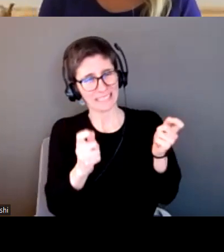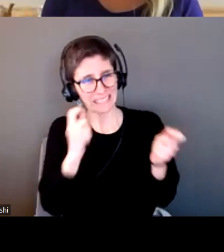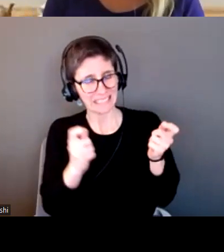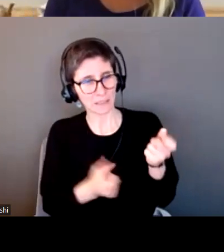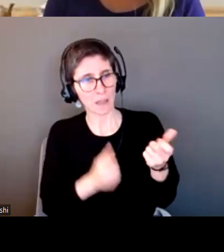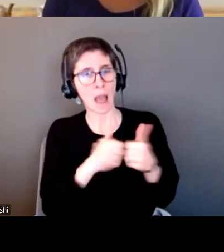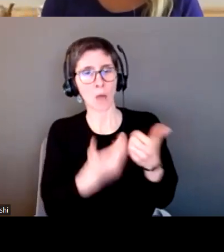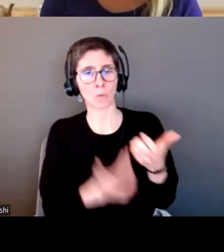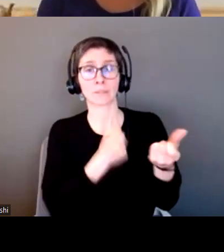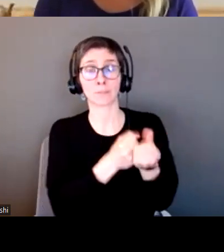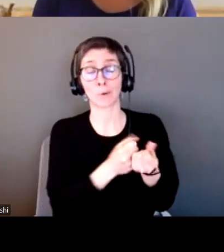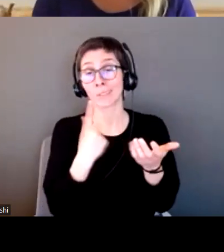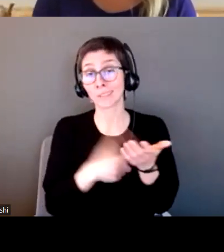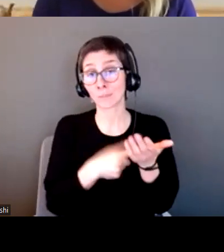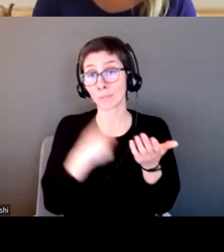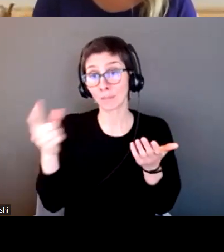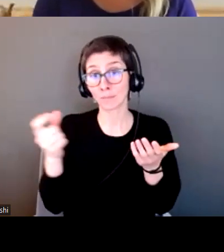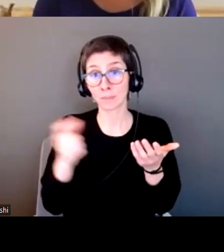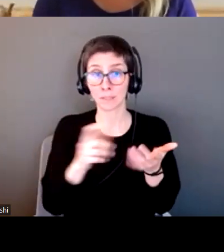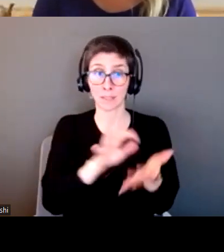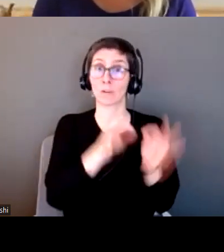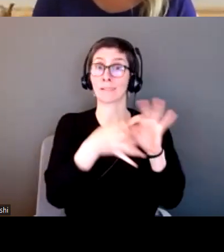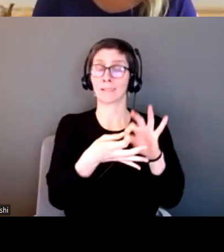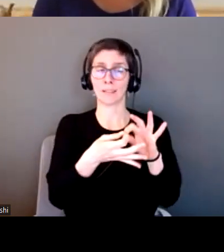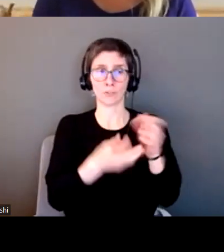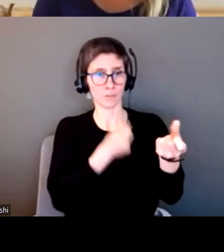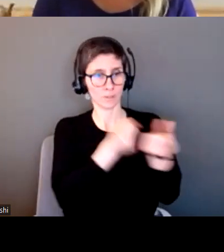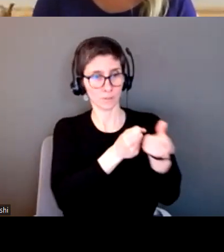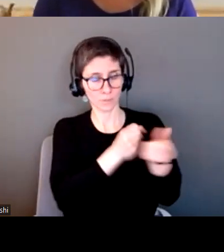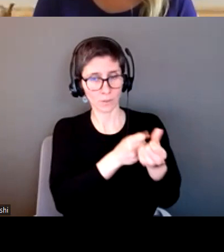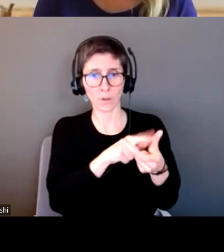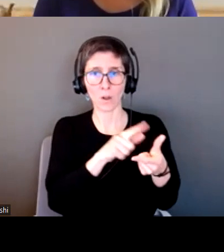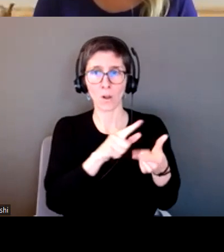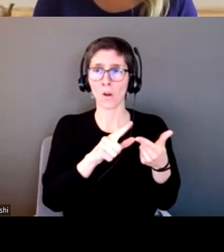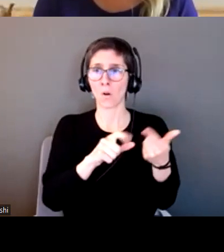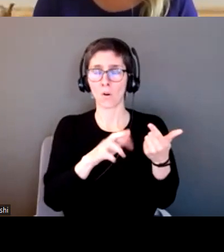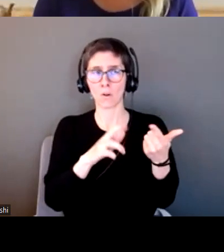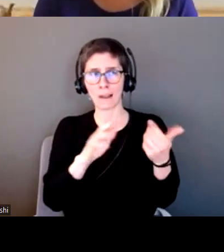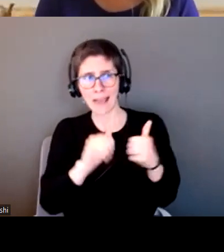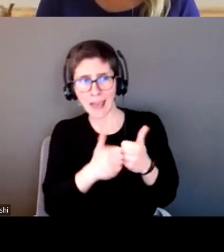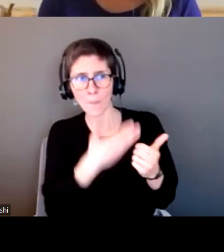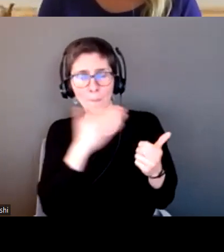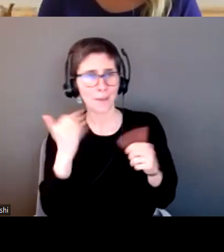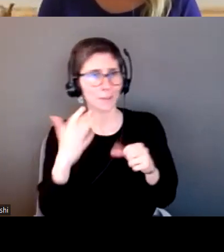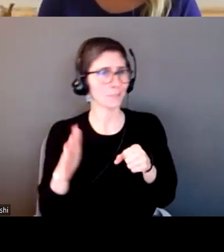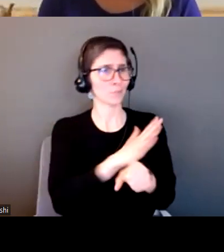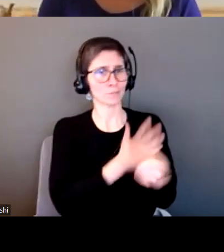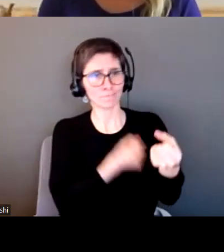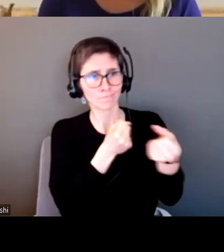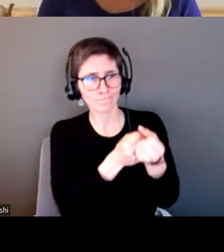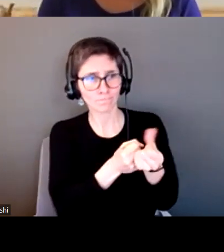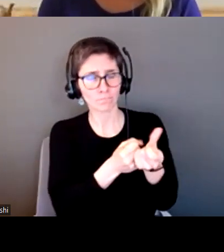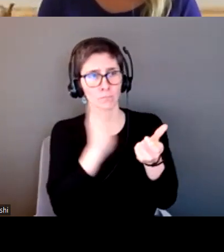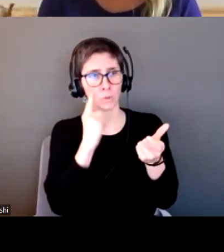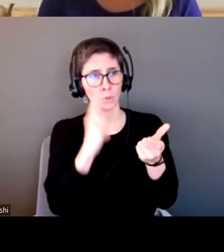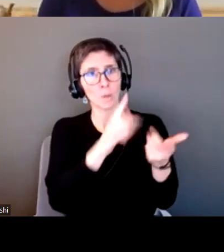that we can provide full support and help people transition and work through the system of